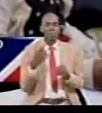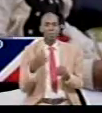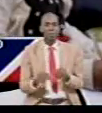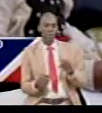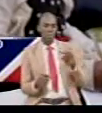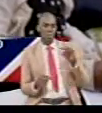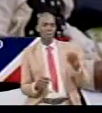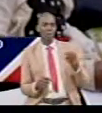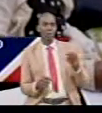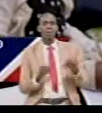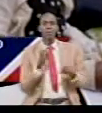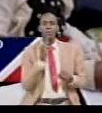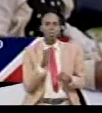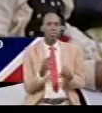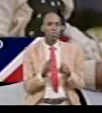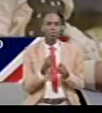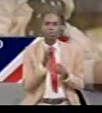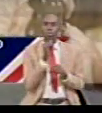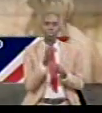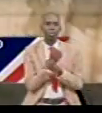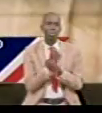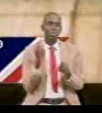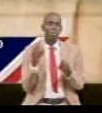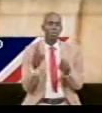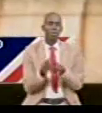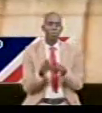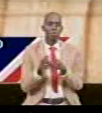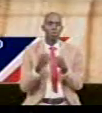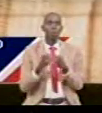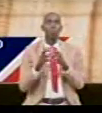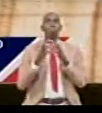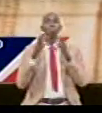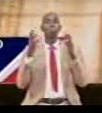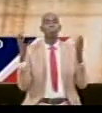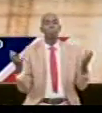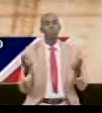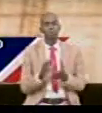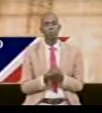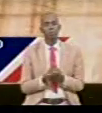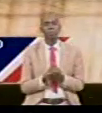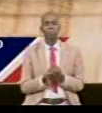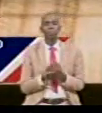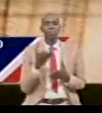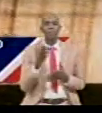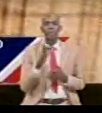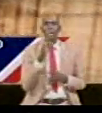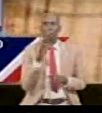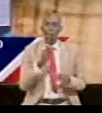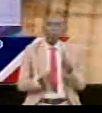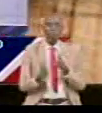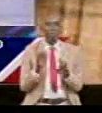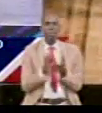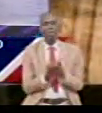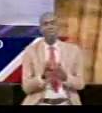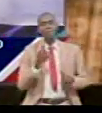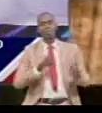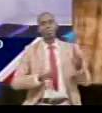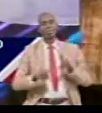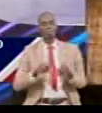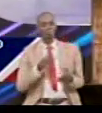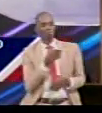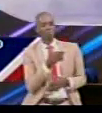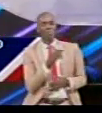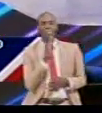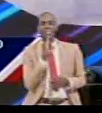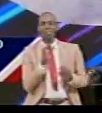least is unjust also in much. There are people that say, this is a little